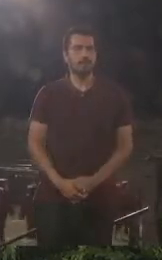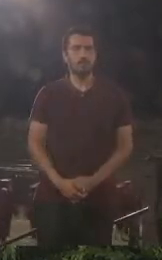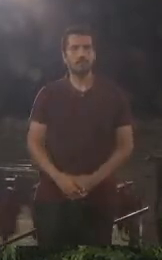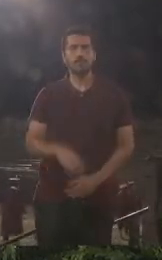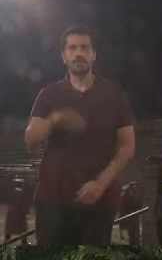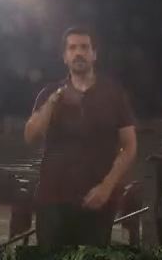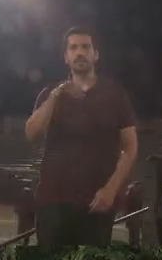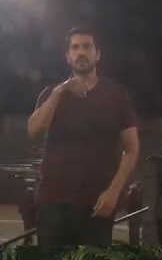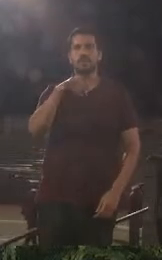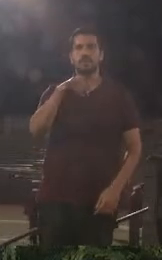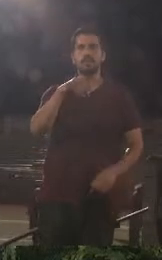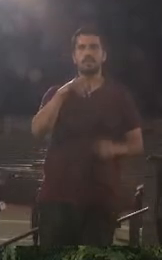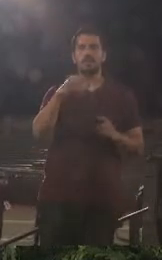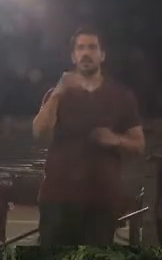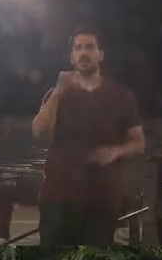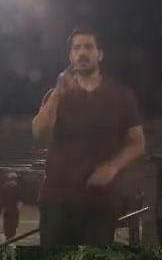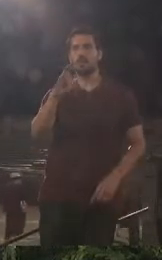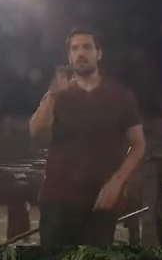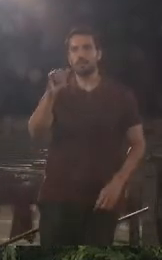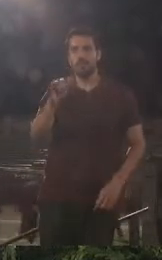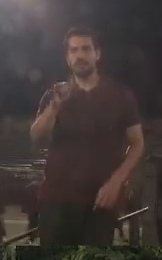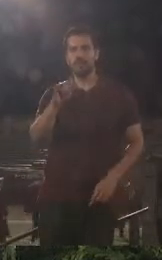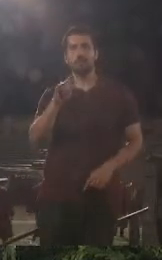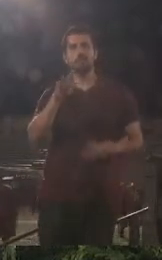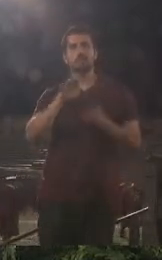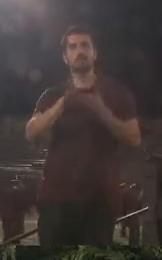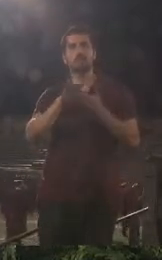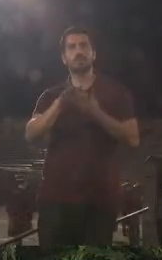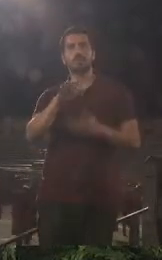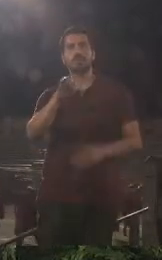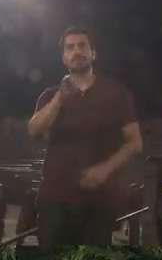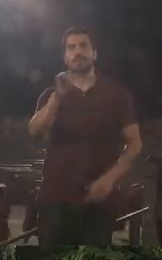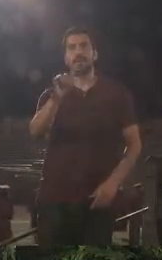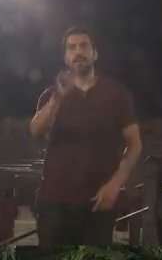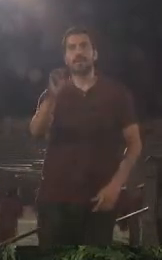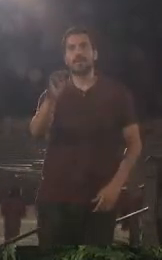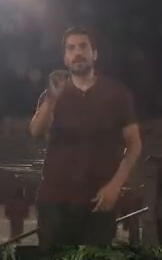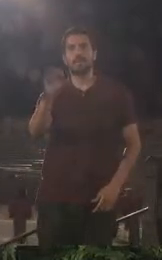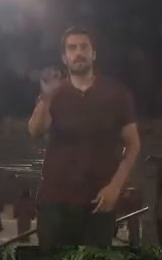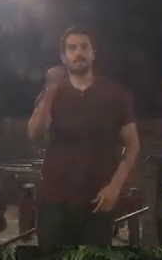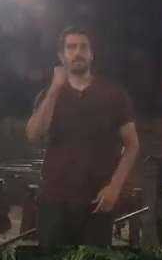Penelope Alize Garcia will be attending Texas A&M University, San Antonio.